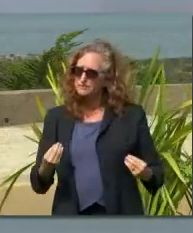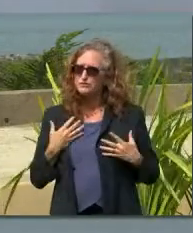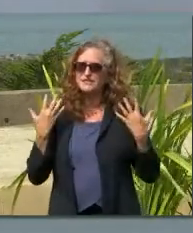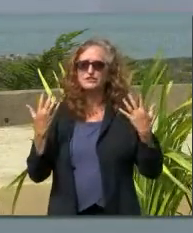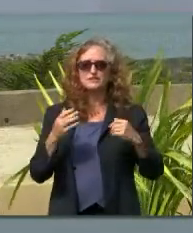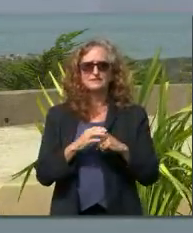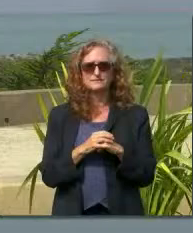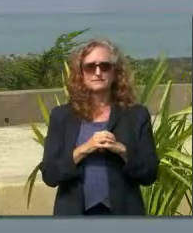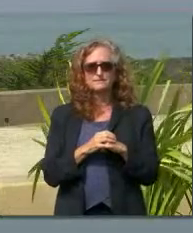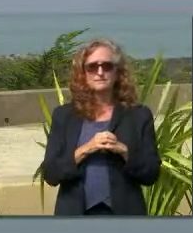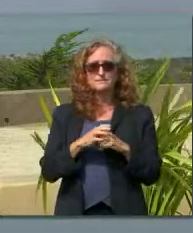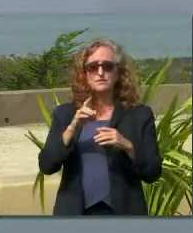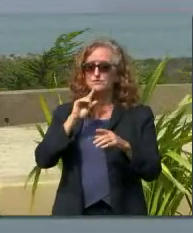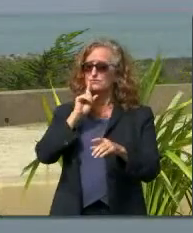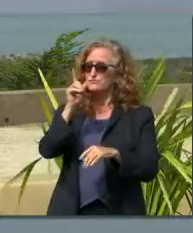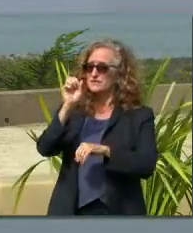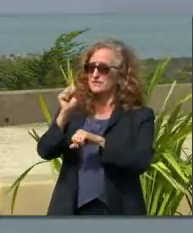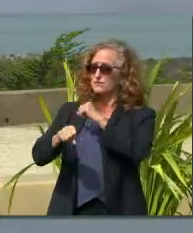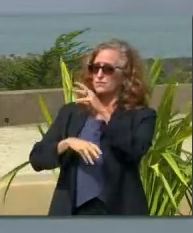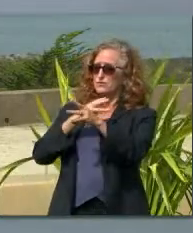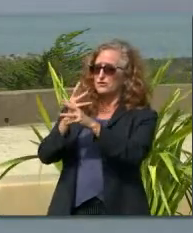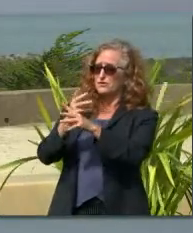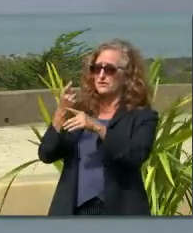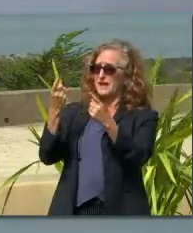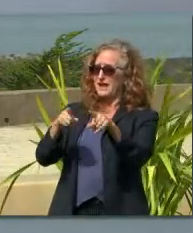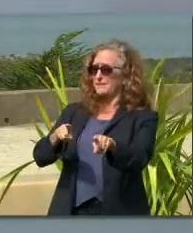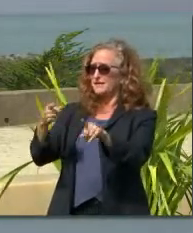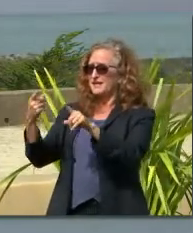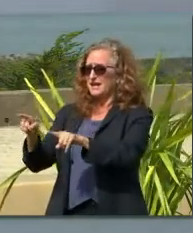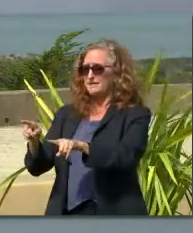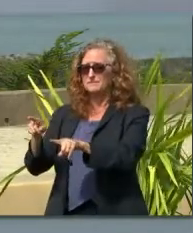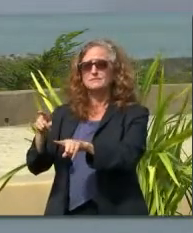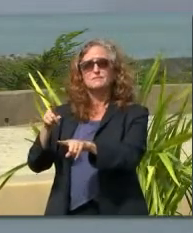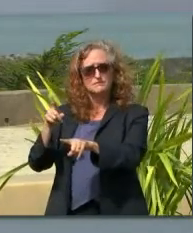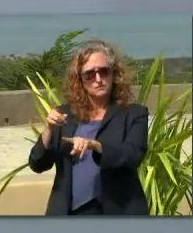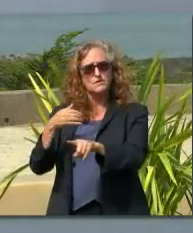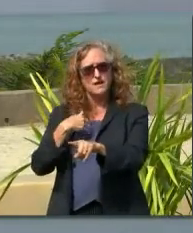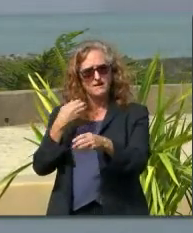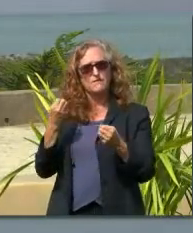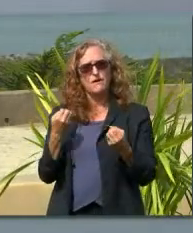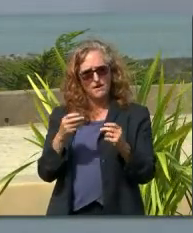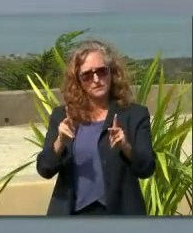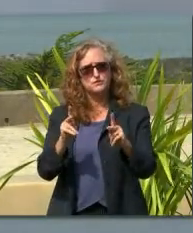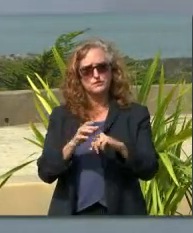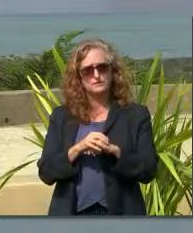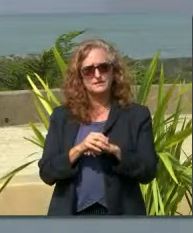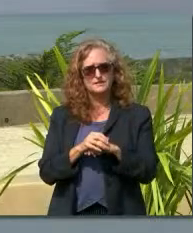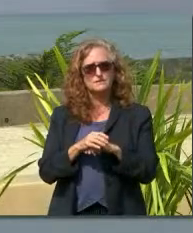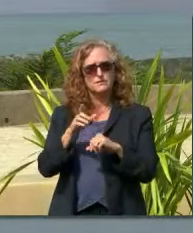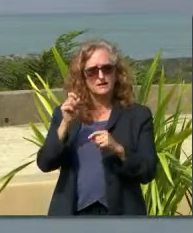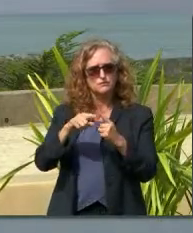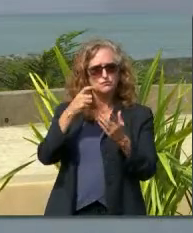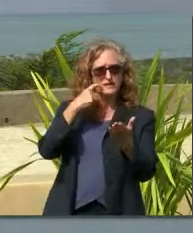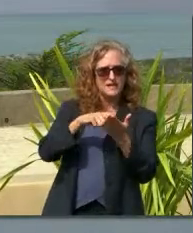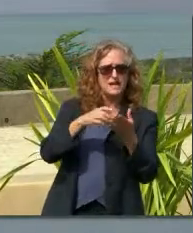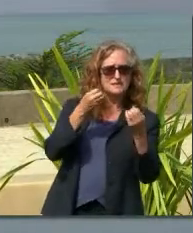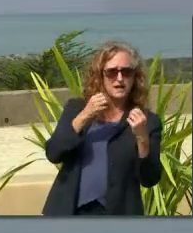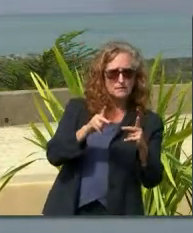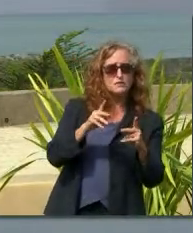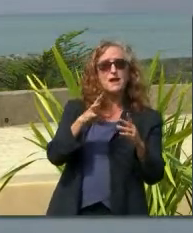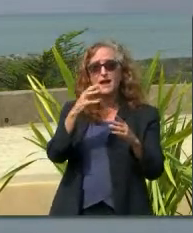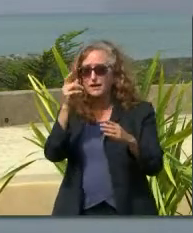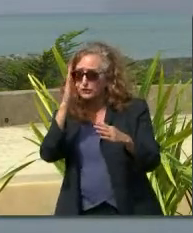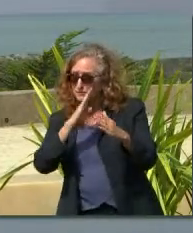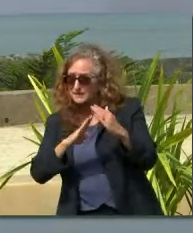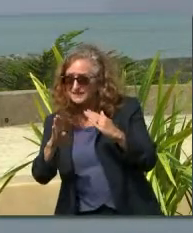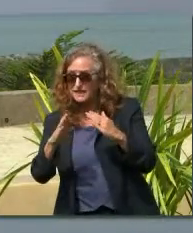realities that present themselves, present opportunities that we recognize we have to reconcile. And we also recognize with humility,